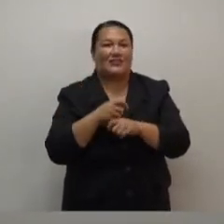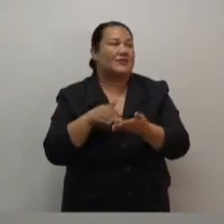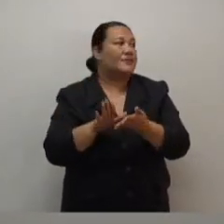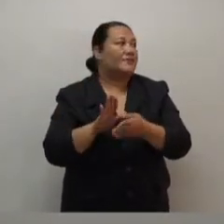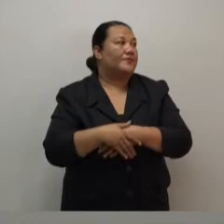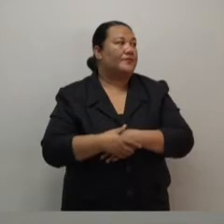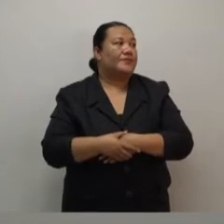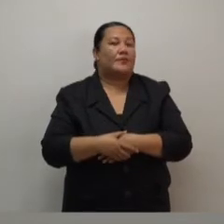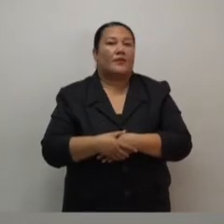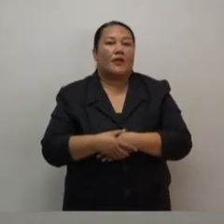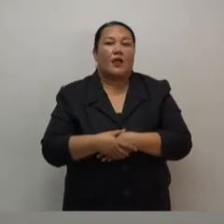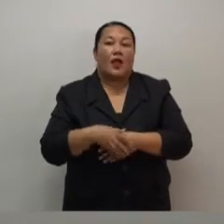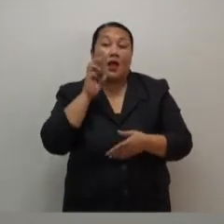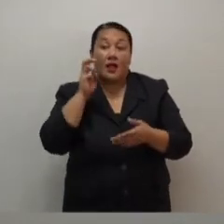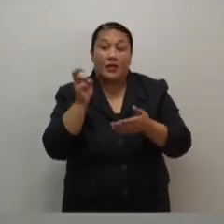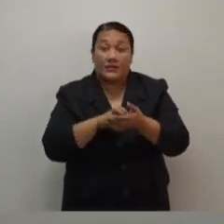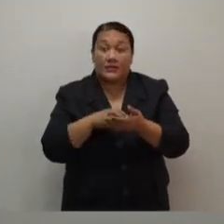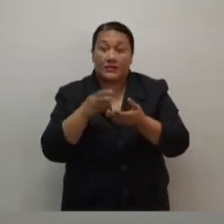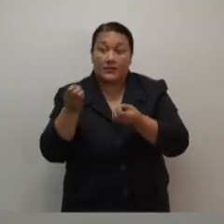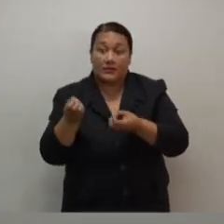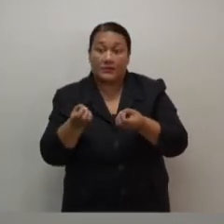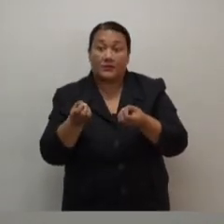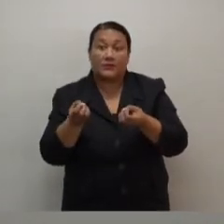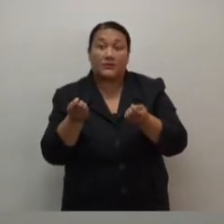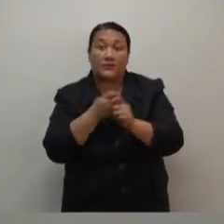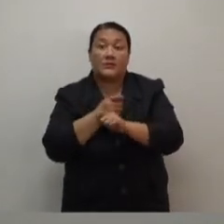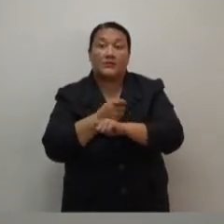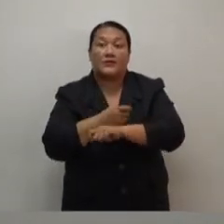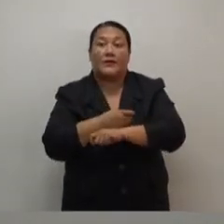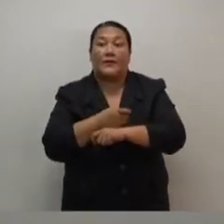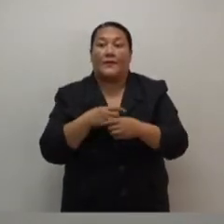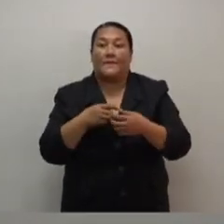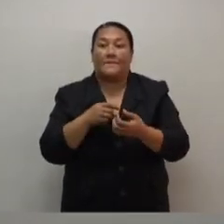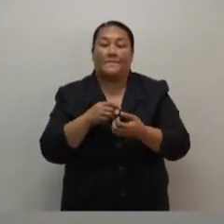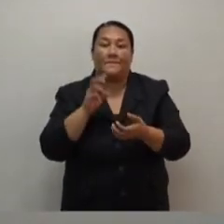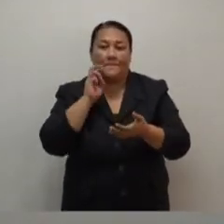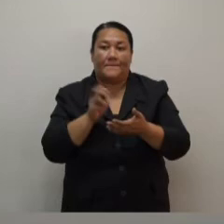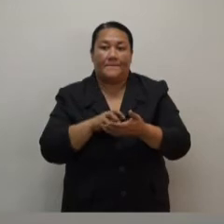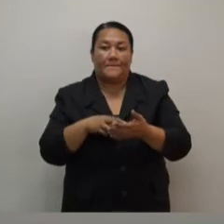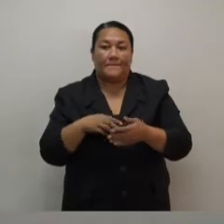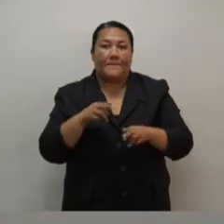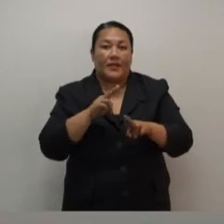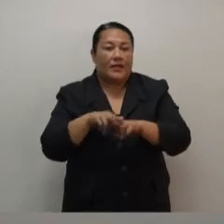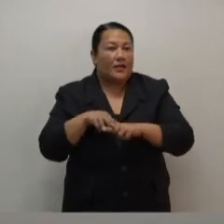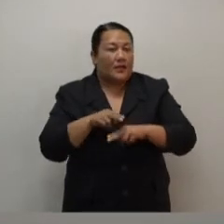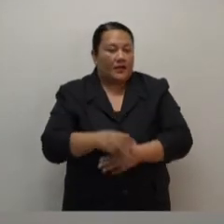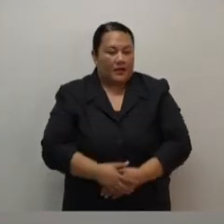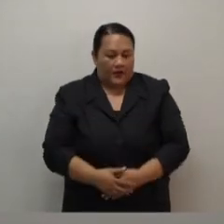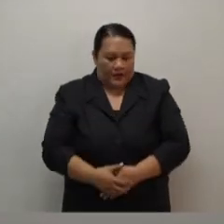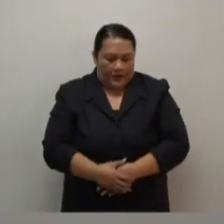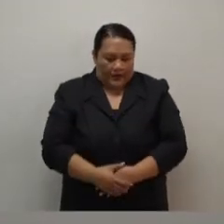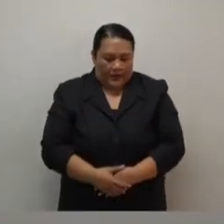have been originally issued in Fiji. If your birth is registered in Fiji, any updated birth certificate after the name